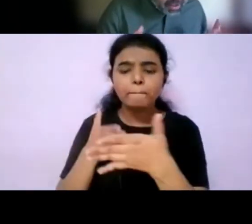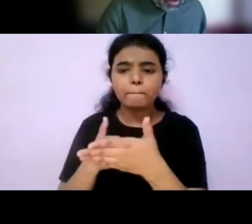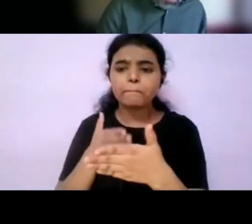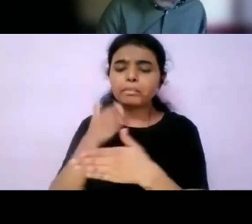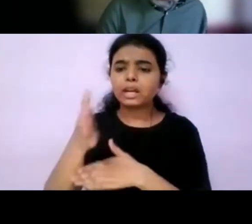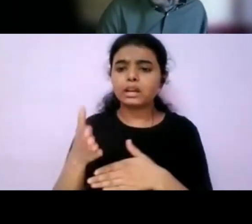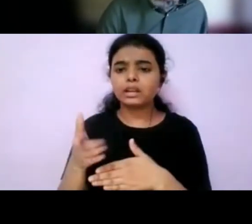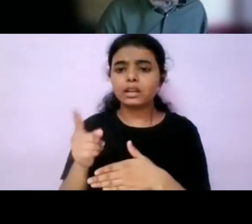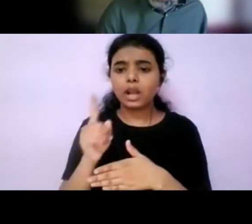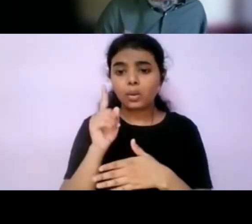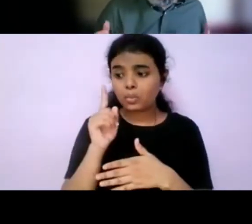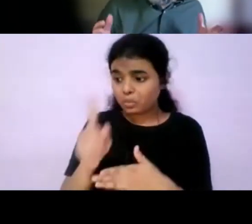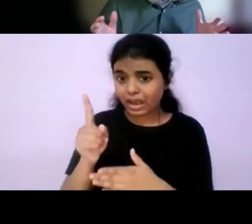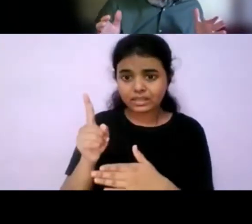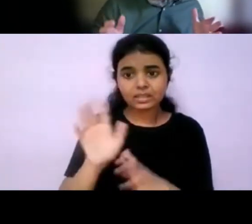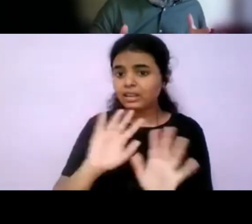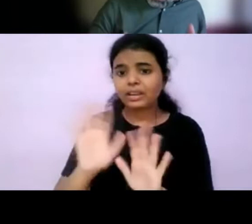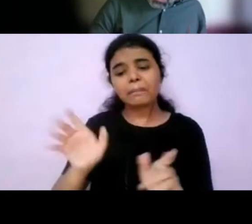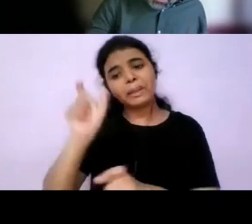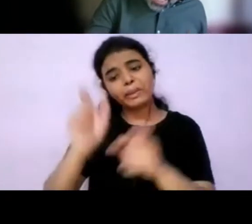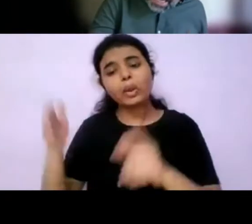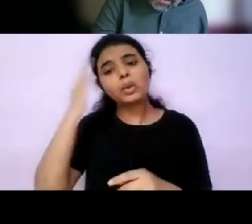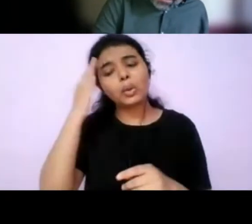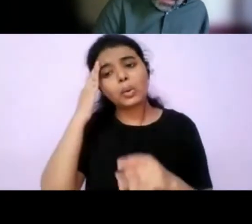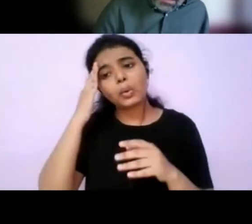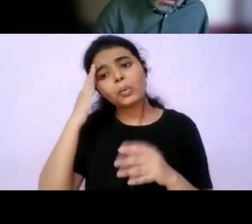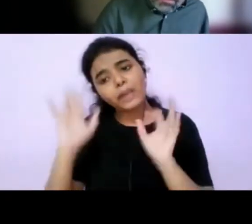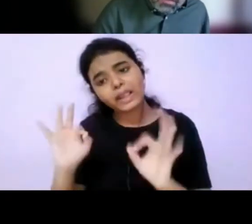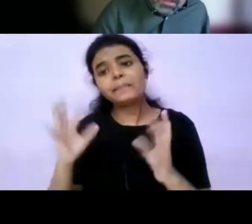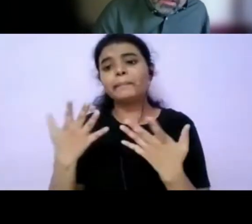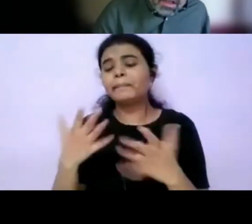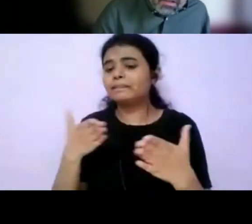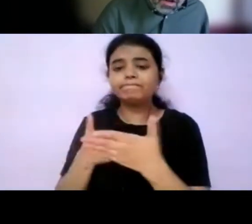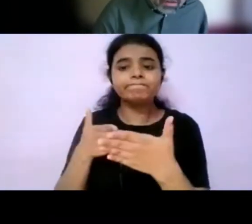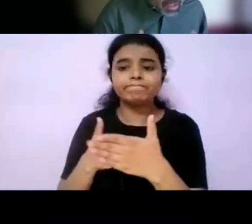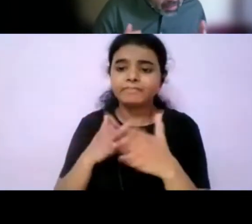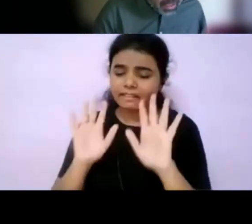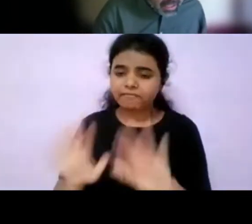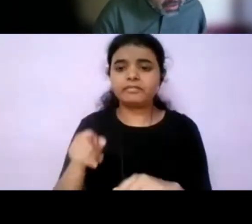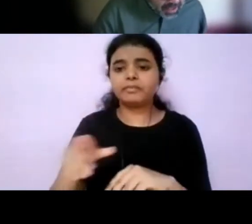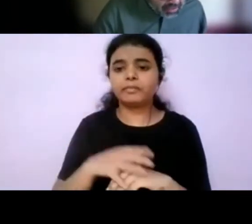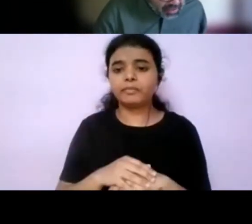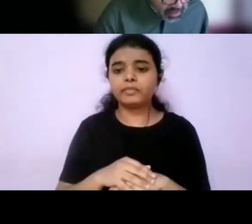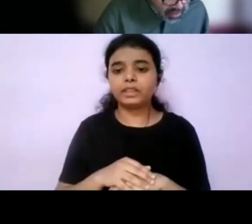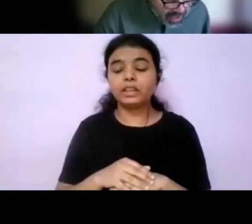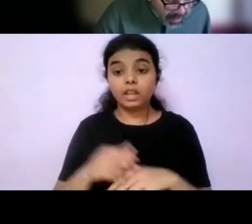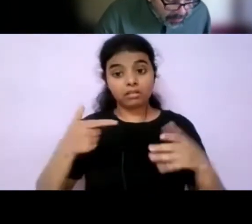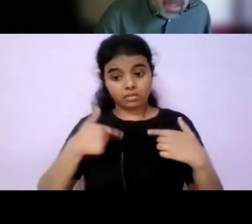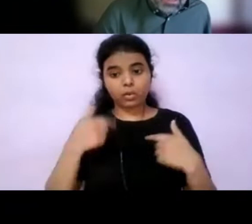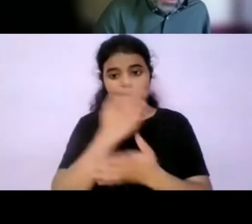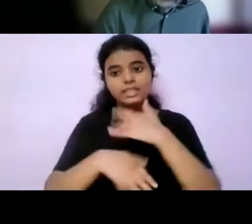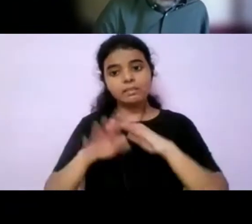face is not one that is widely recognized. And it's one that, as disability studies scholars, we need to make sure that it's